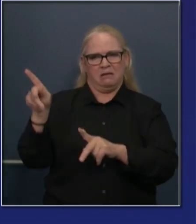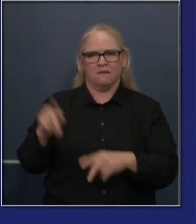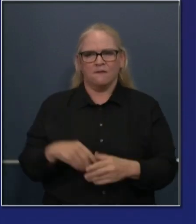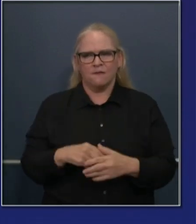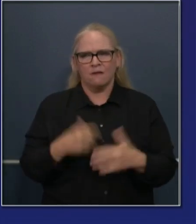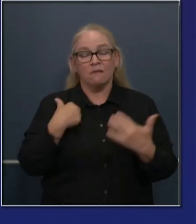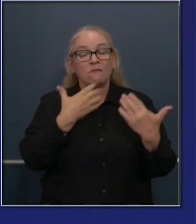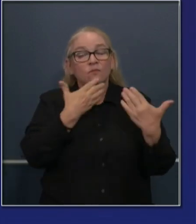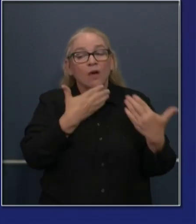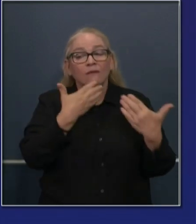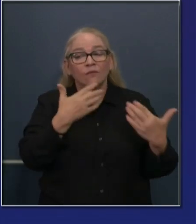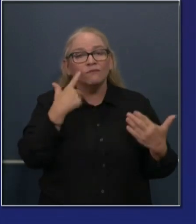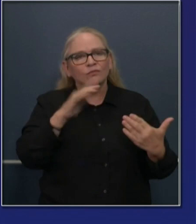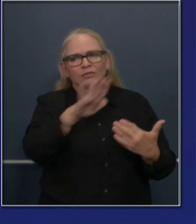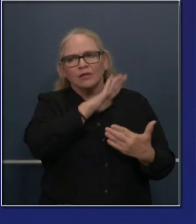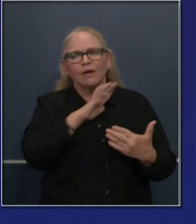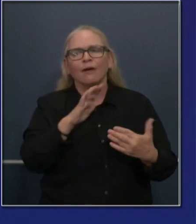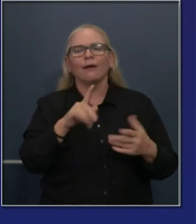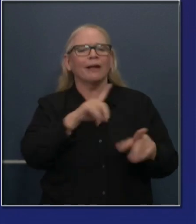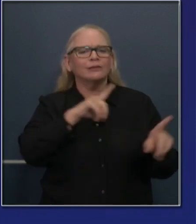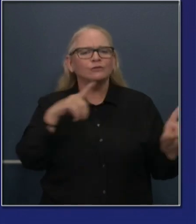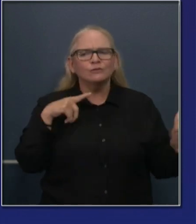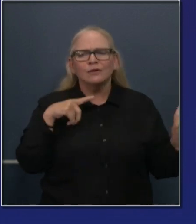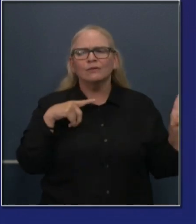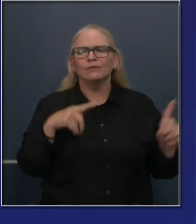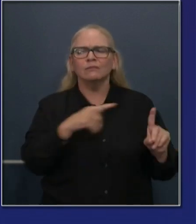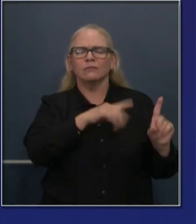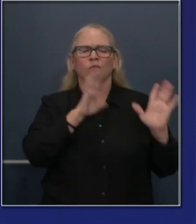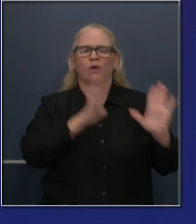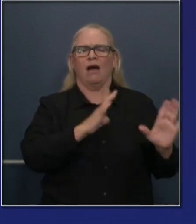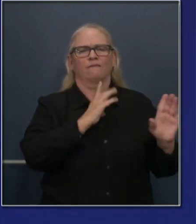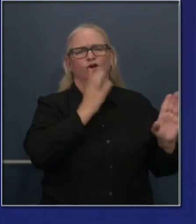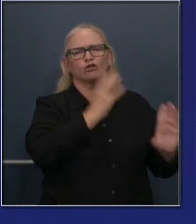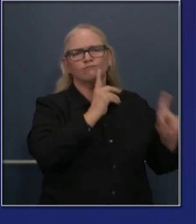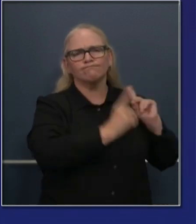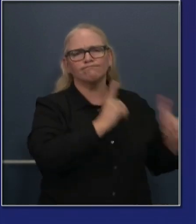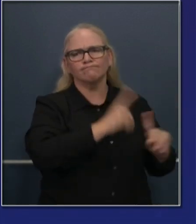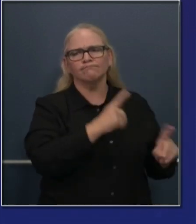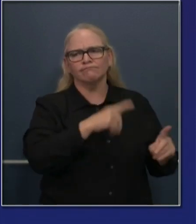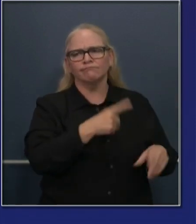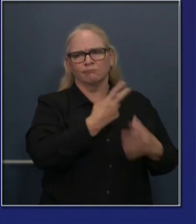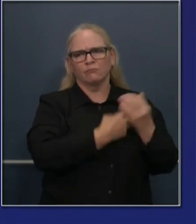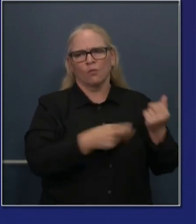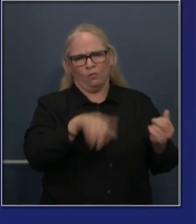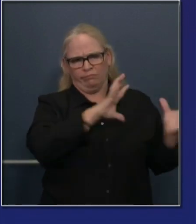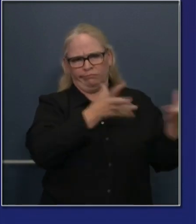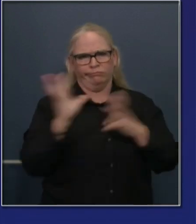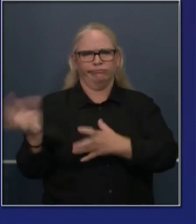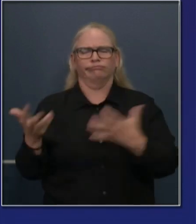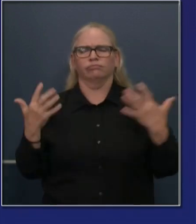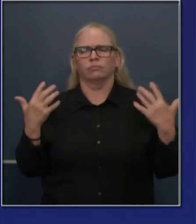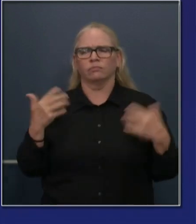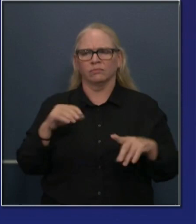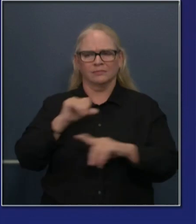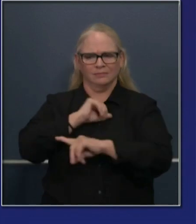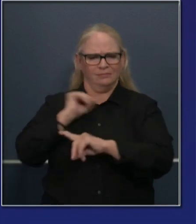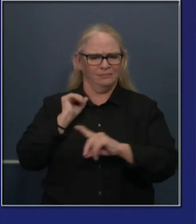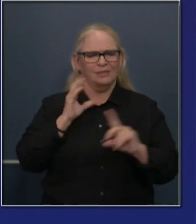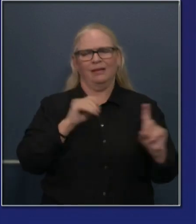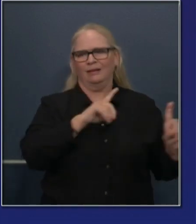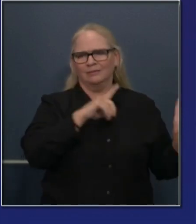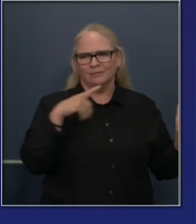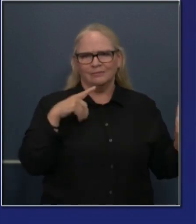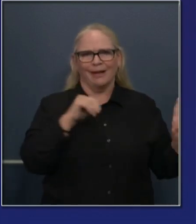that leadership. And we've been having some wonderful conversations with the leadership of both the Assembly and the State Senate. And we